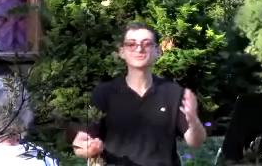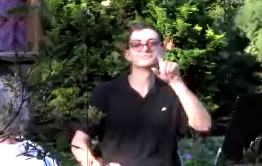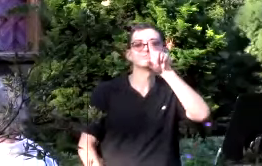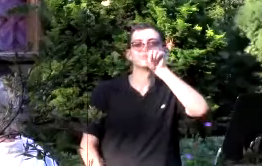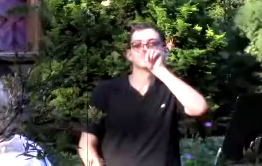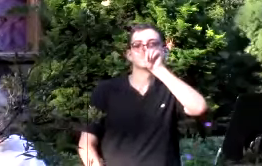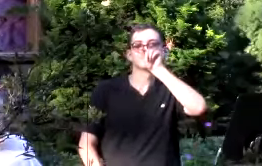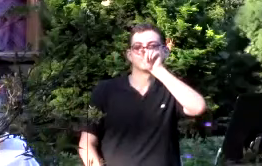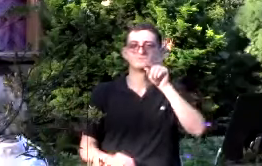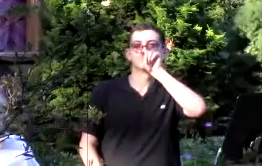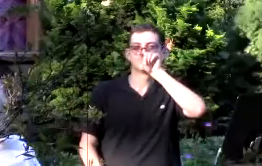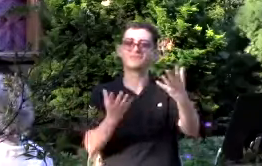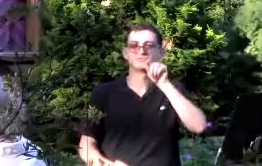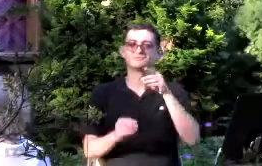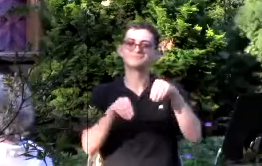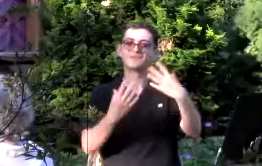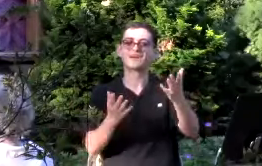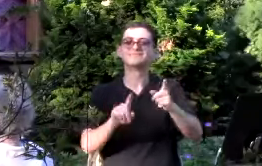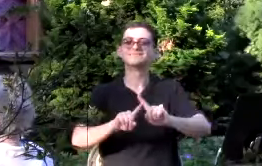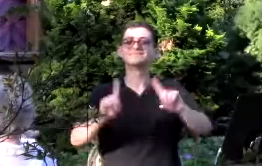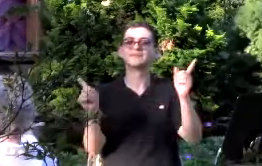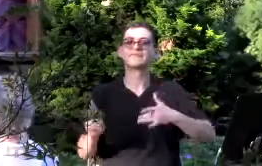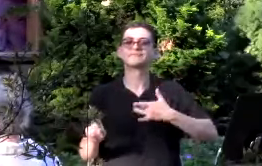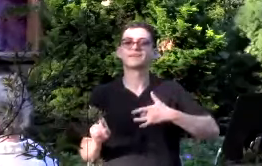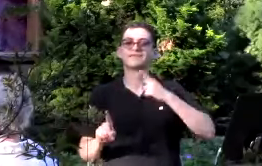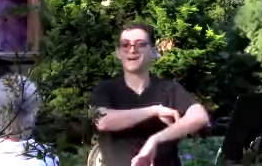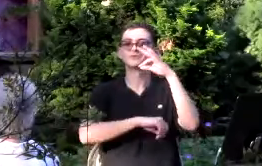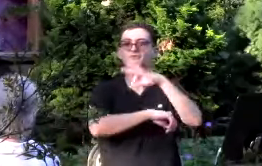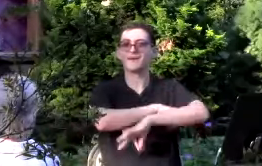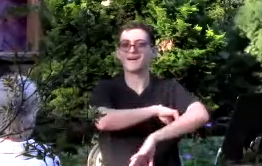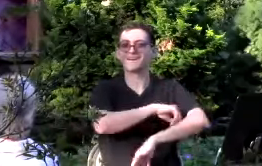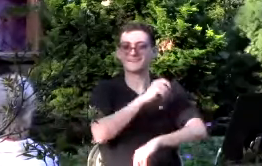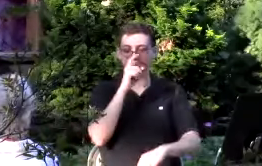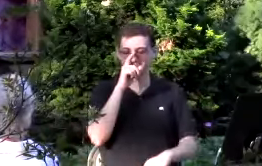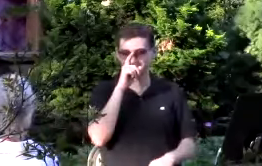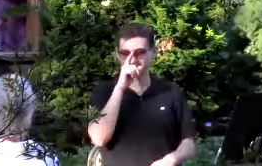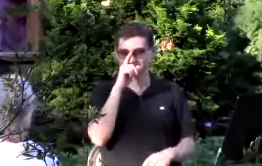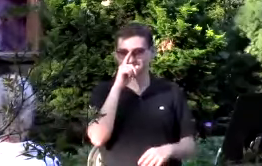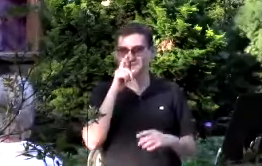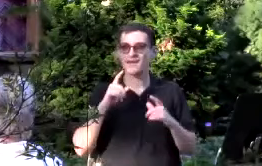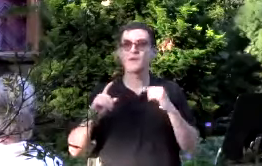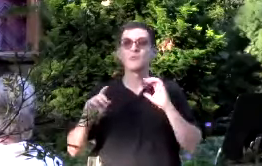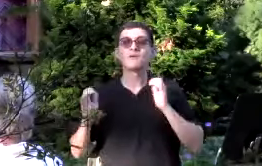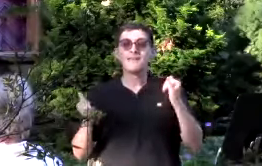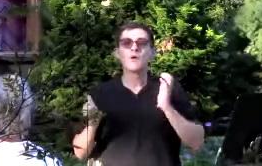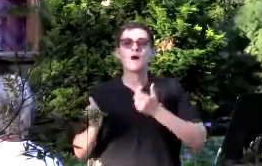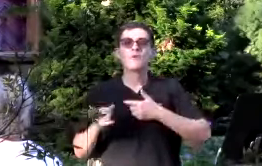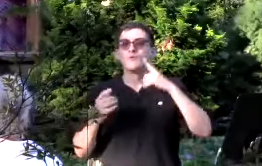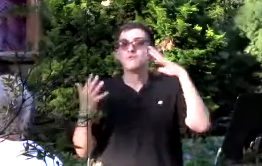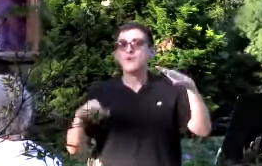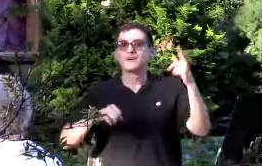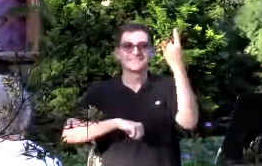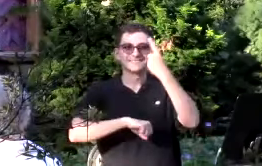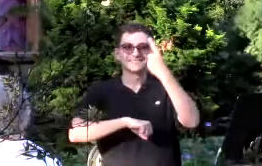It does give a different feel to Shabbat. So we say our noisy day has now descended with the sun just